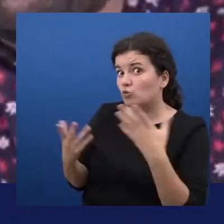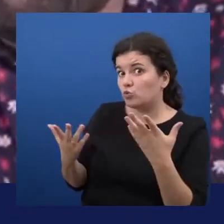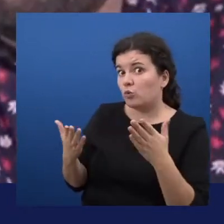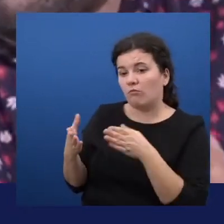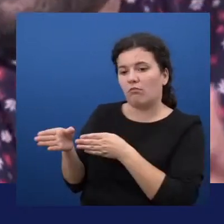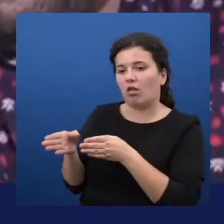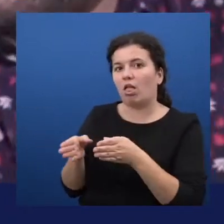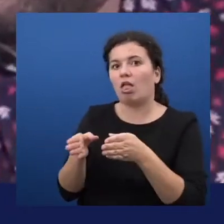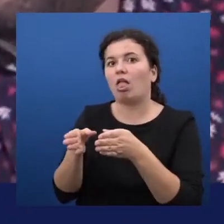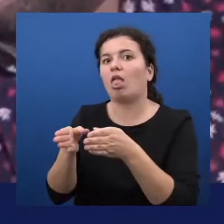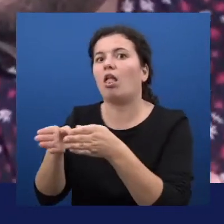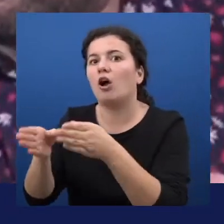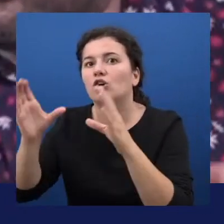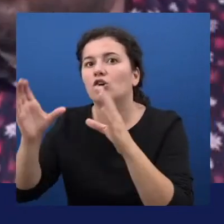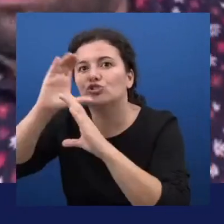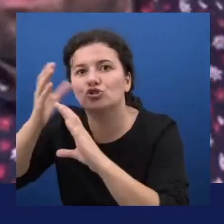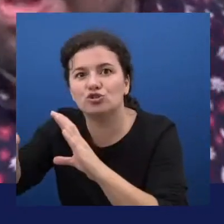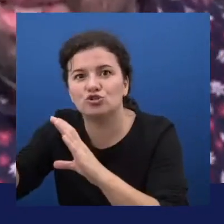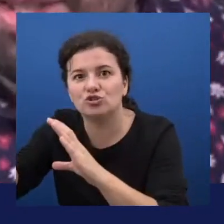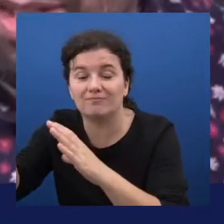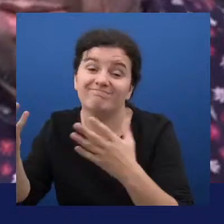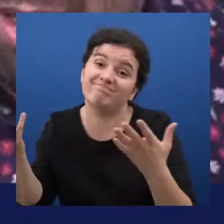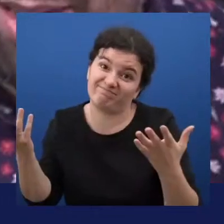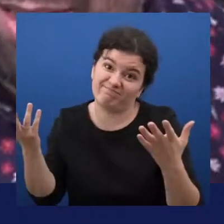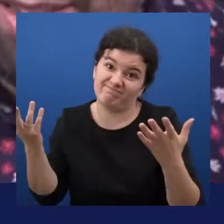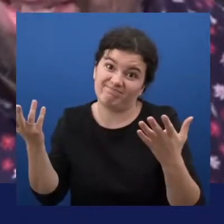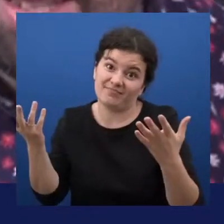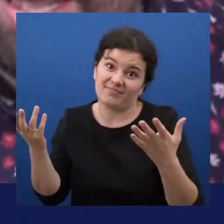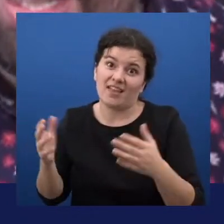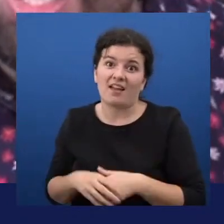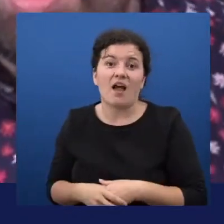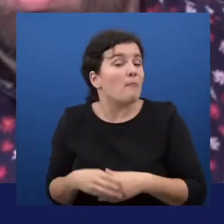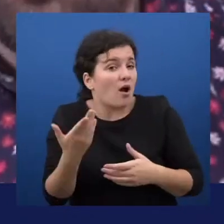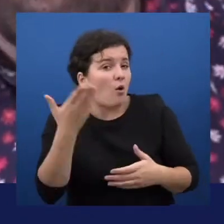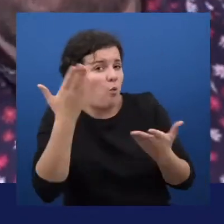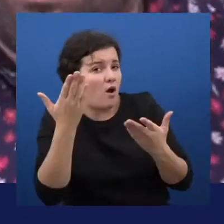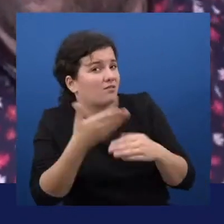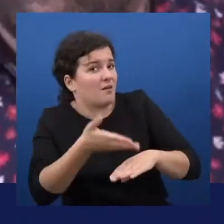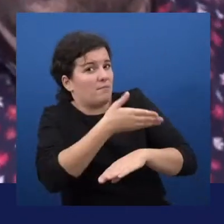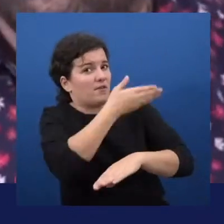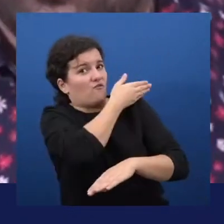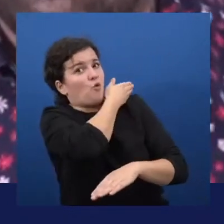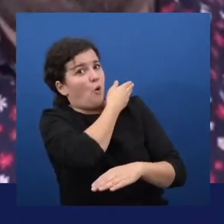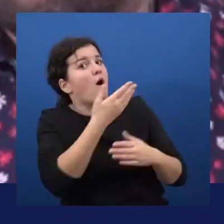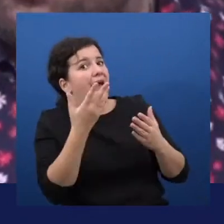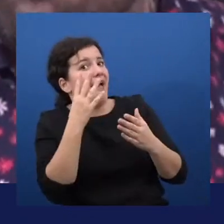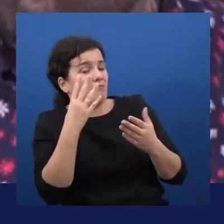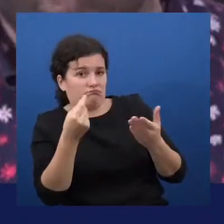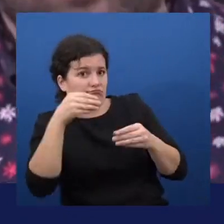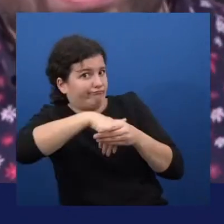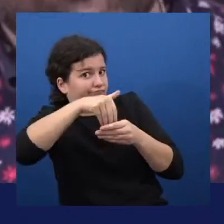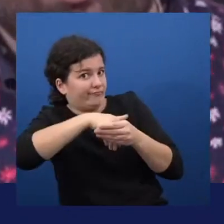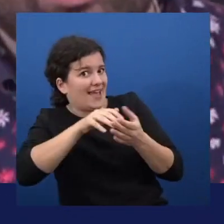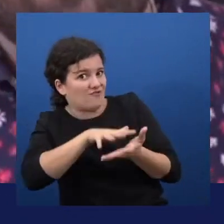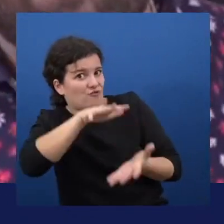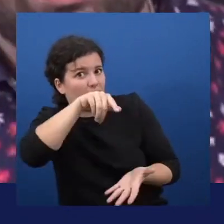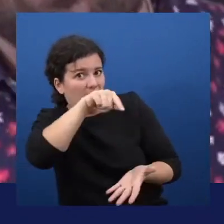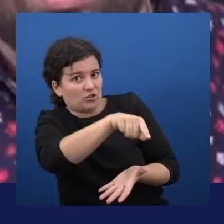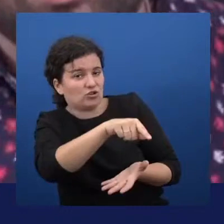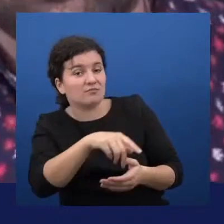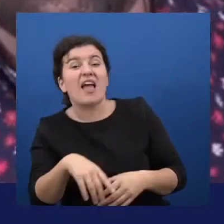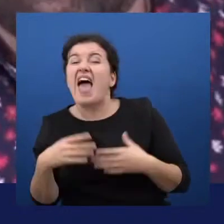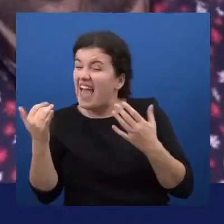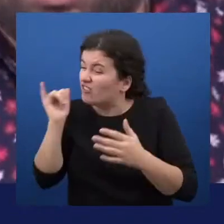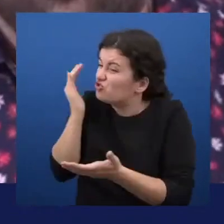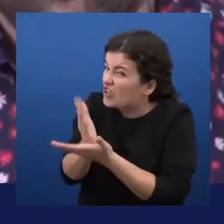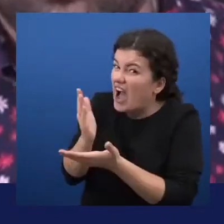they over-index on a certain subpopulation of American citizens, the model will say, "Yep, that's where we go to find crime," because